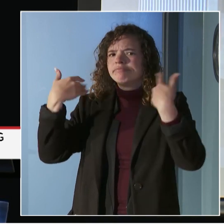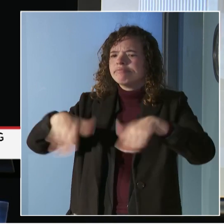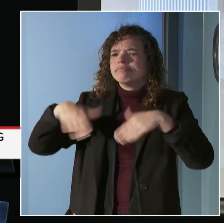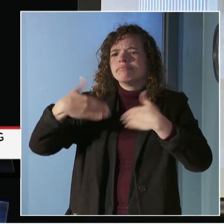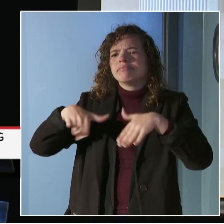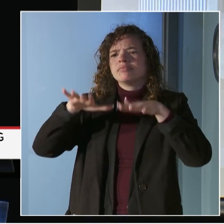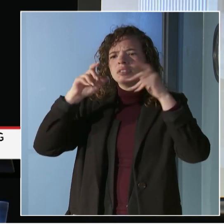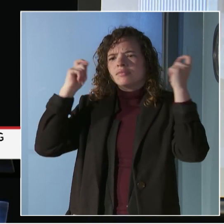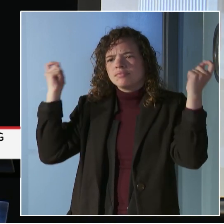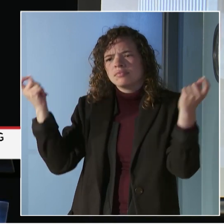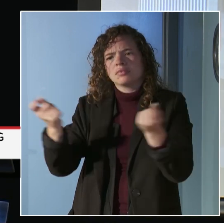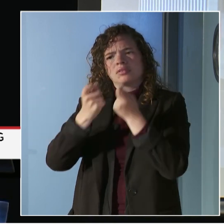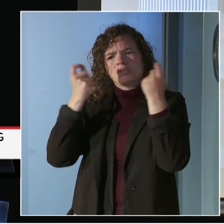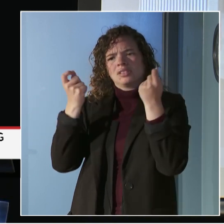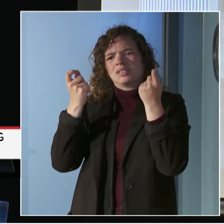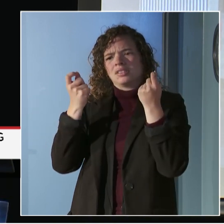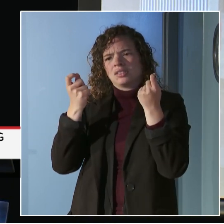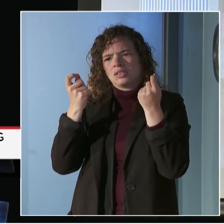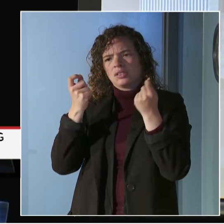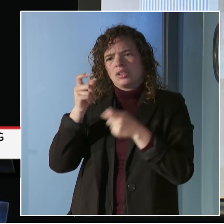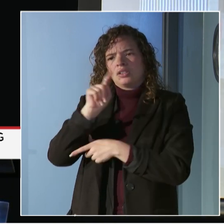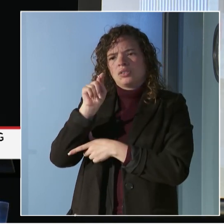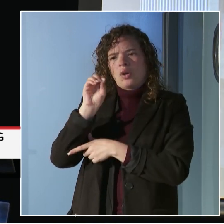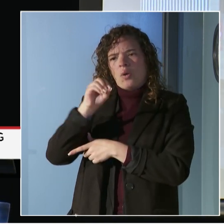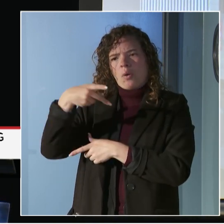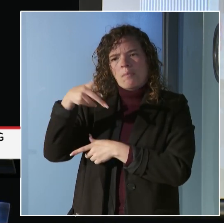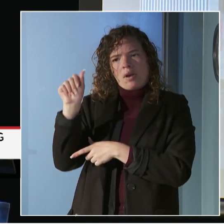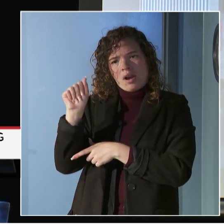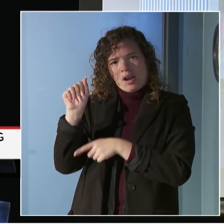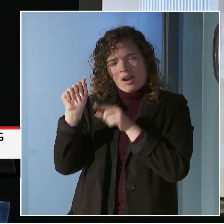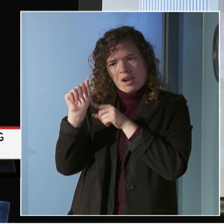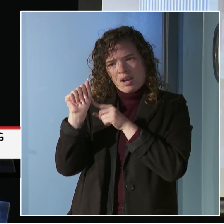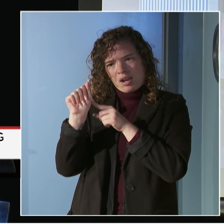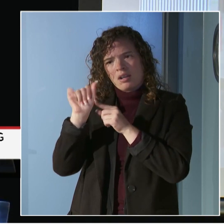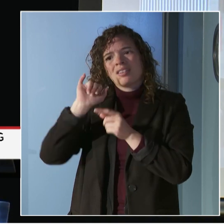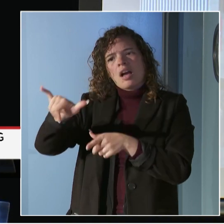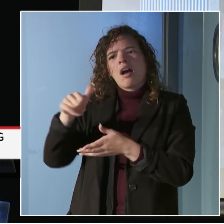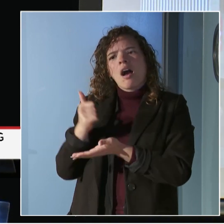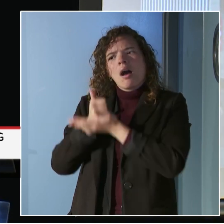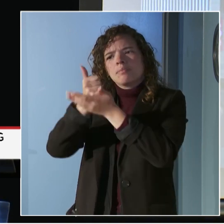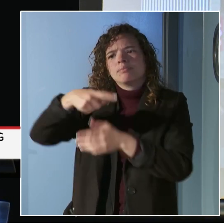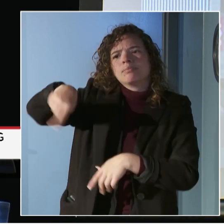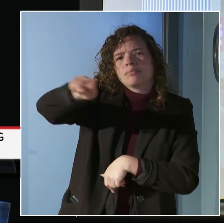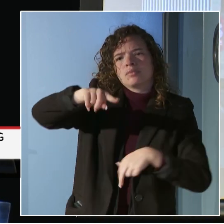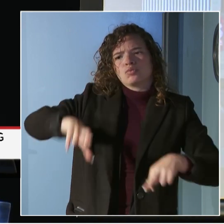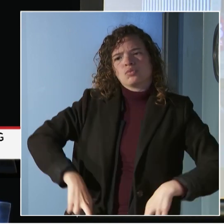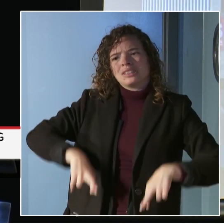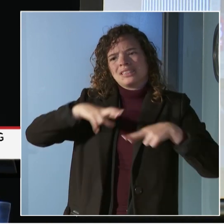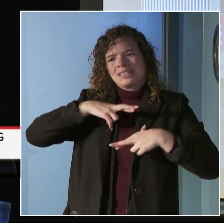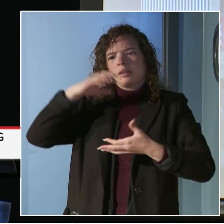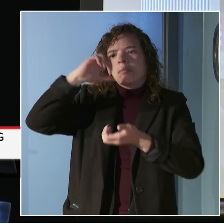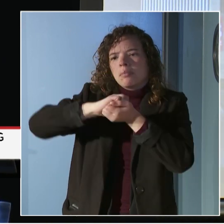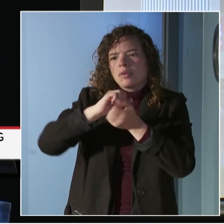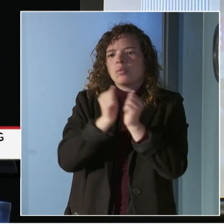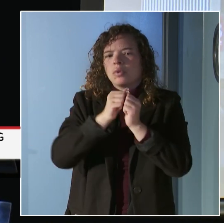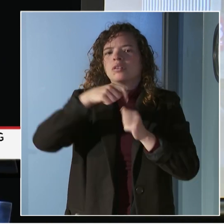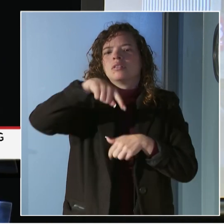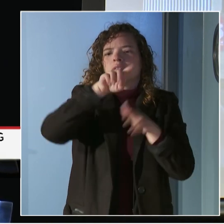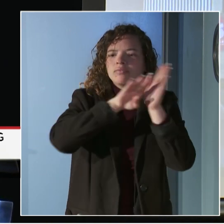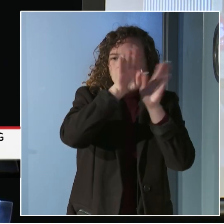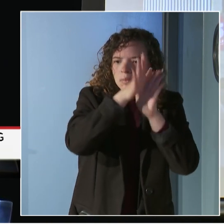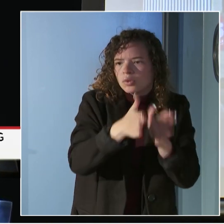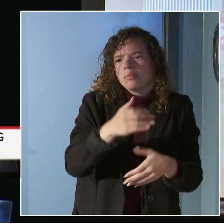in the lives of DC residents when they partner with respected developers to keep units